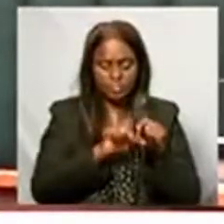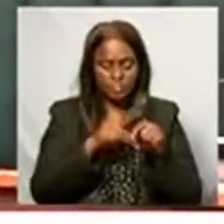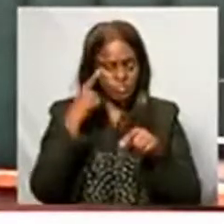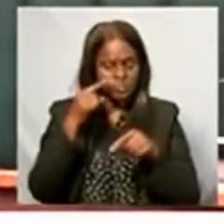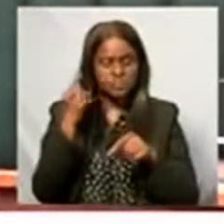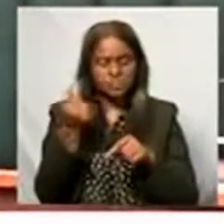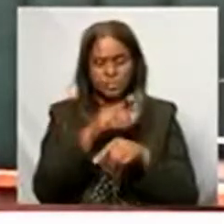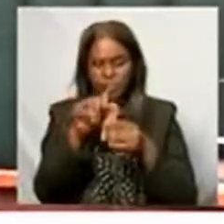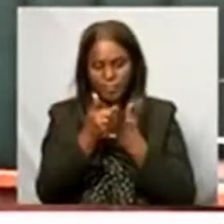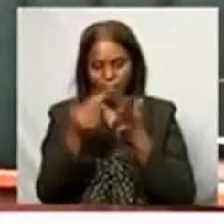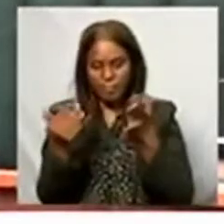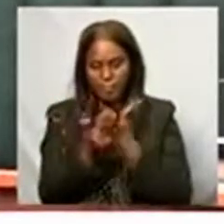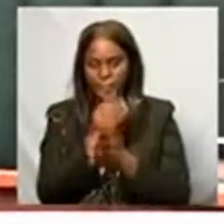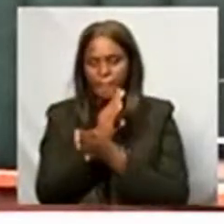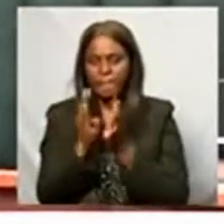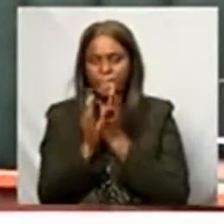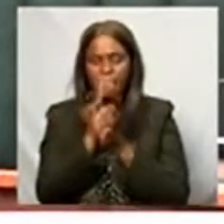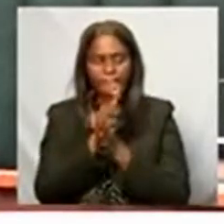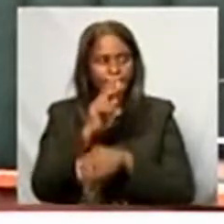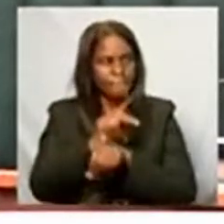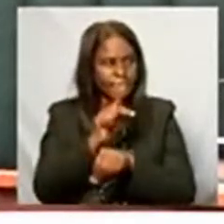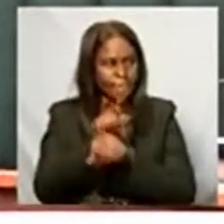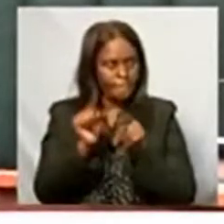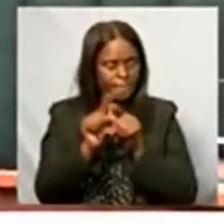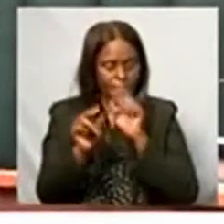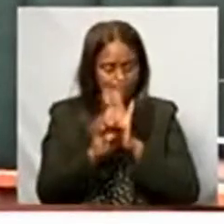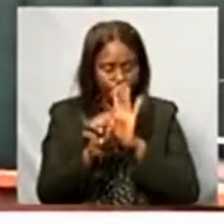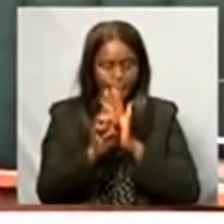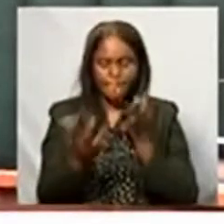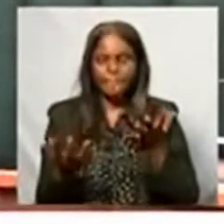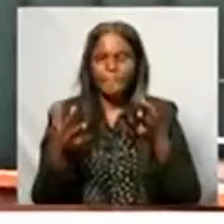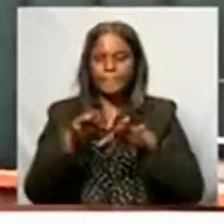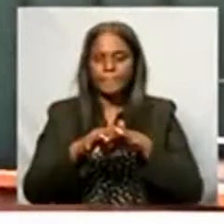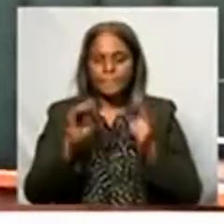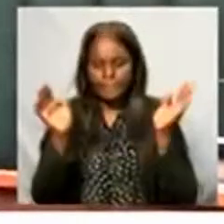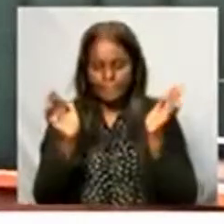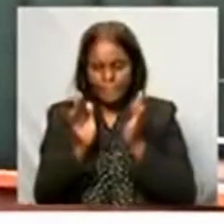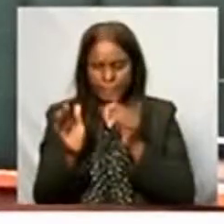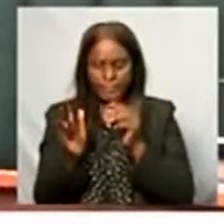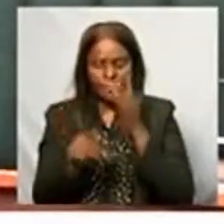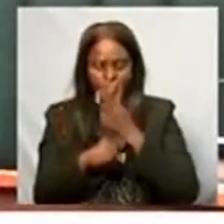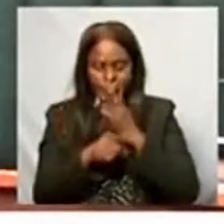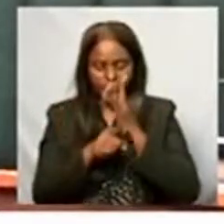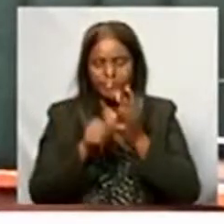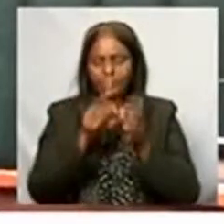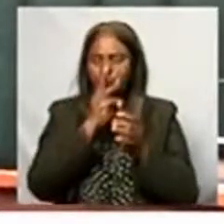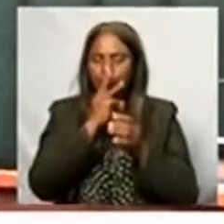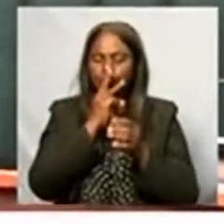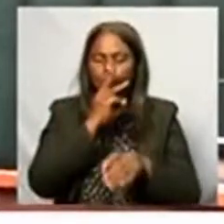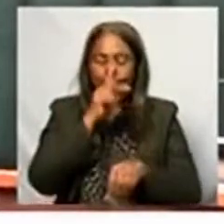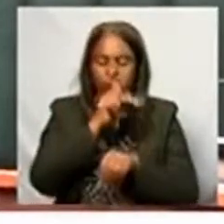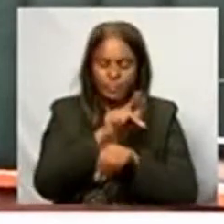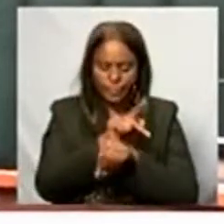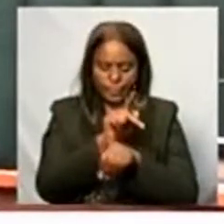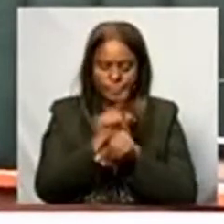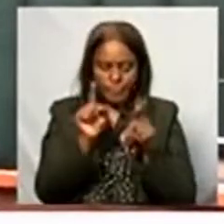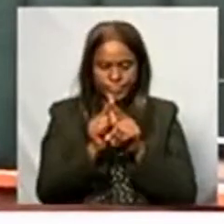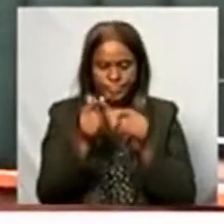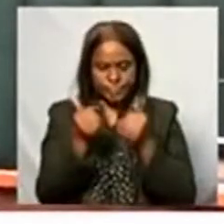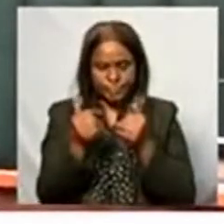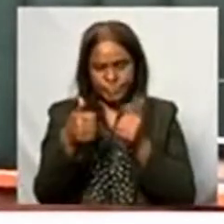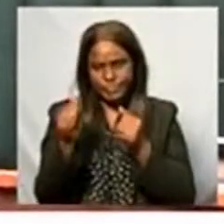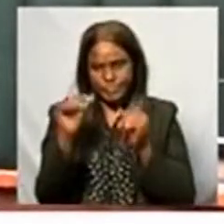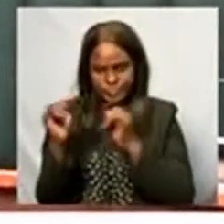all new infrastructure projects, such as the Integrated Small Towns Water Supply and Sanitation Project, currently